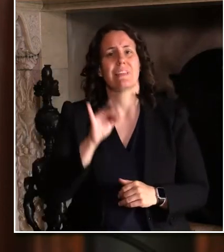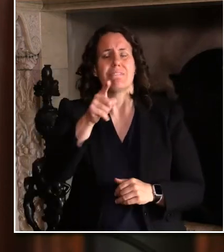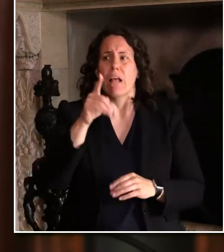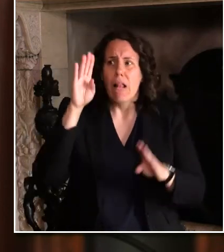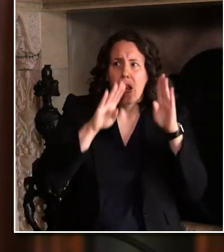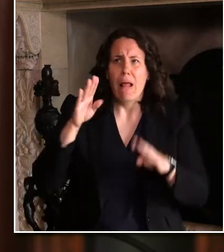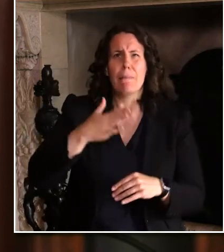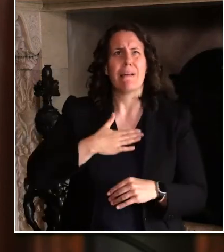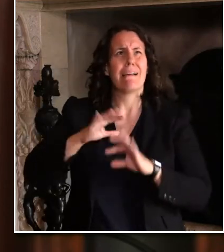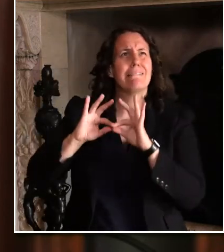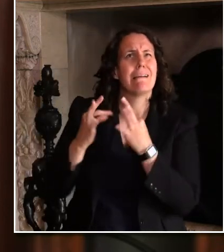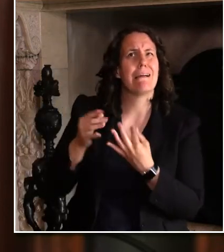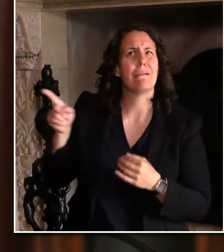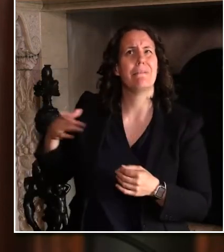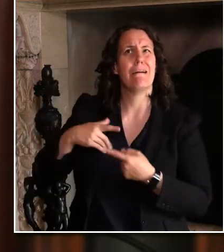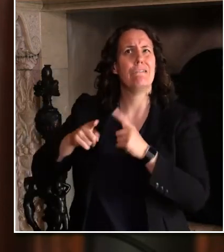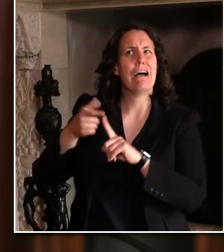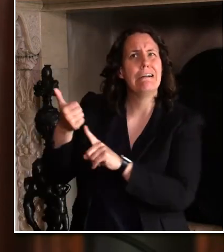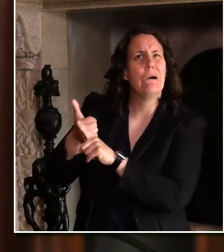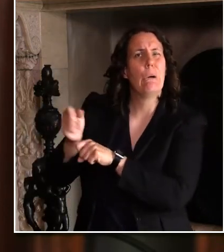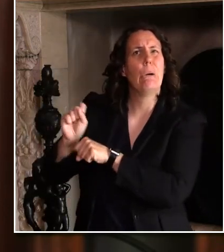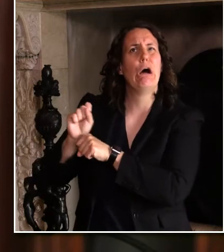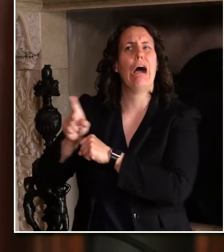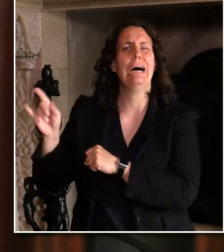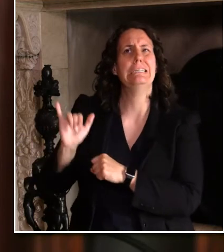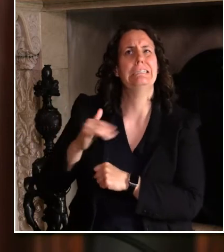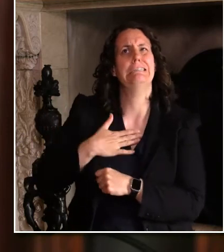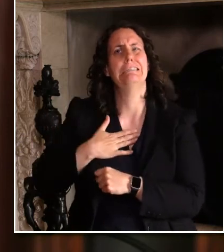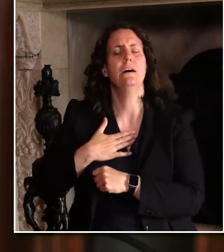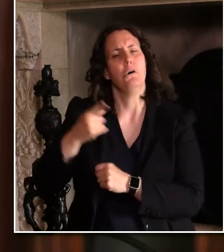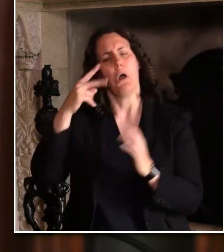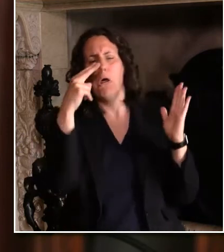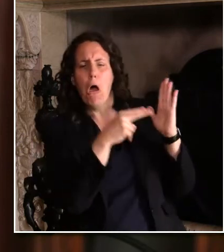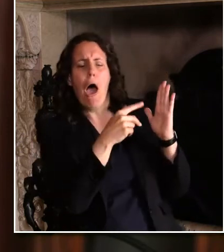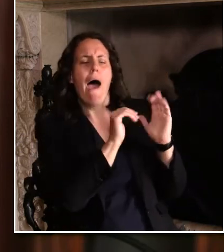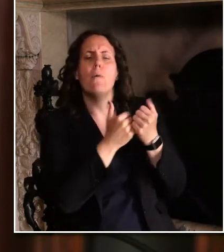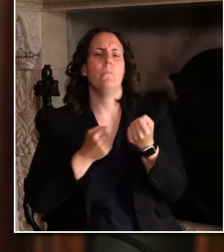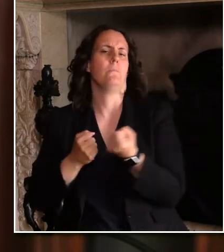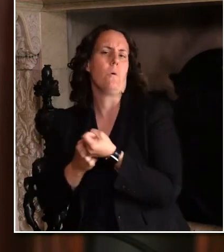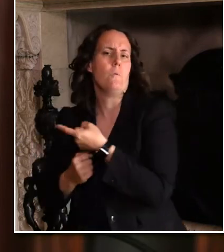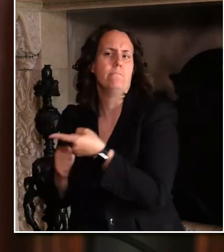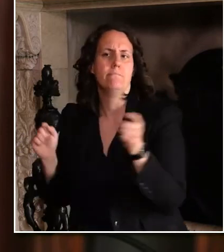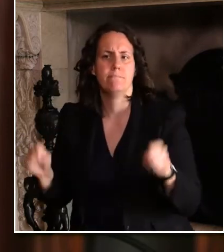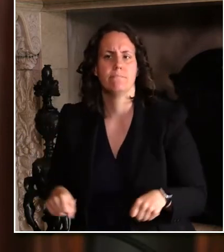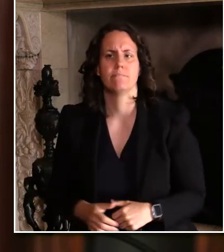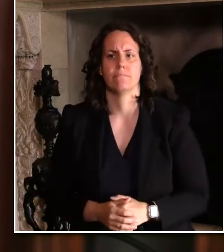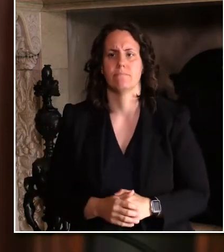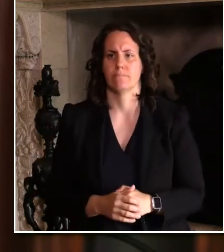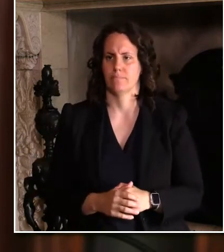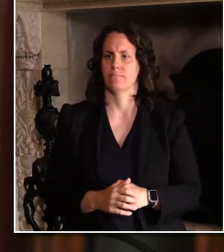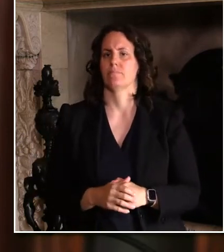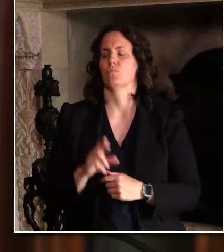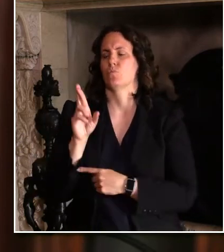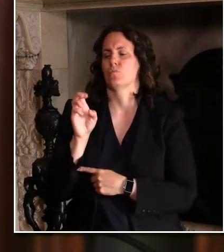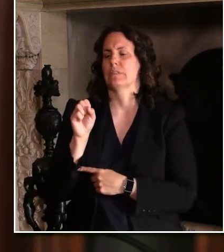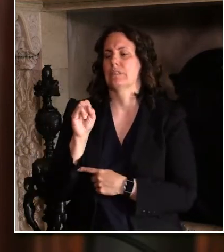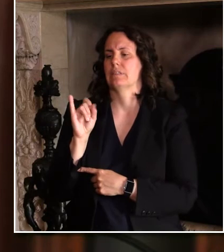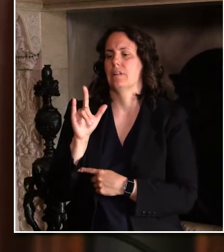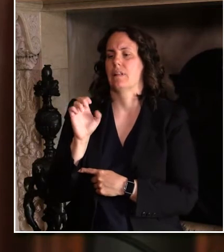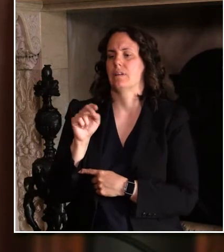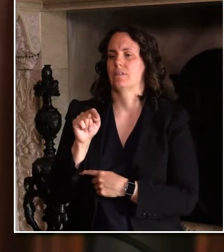resilient.wisconsin.gov. Our mission at DHS is to protect and promote your health and well-being. That includes both your